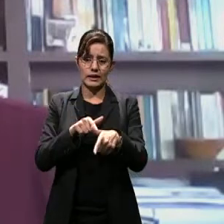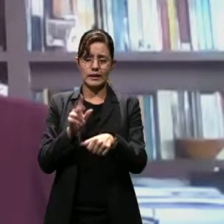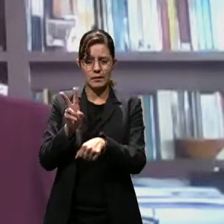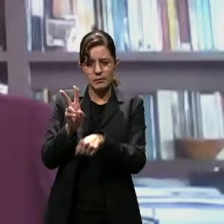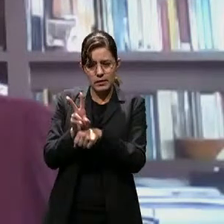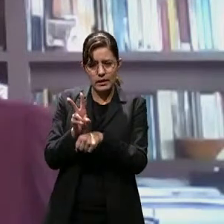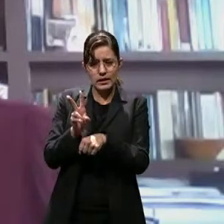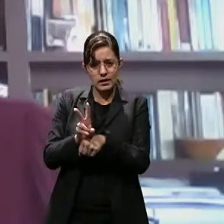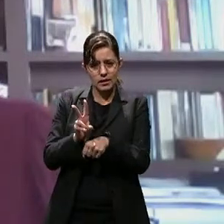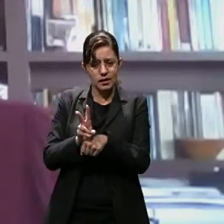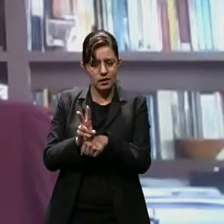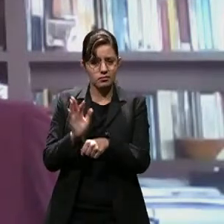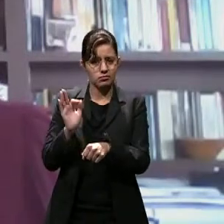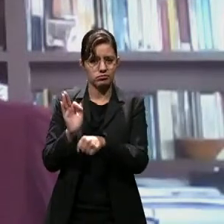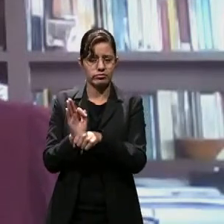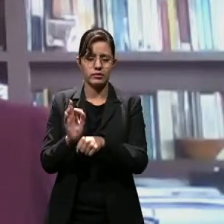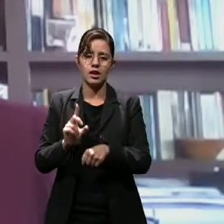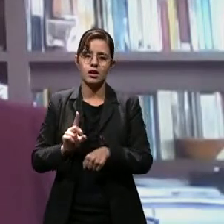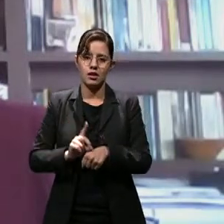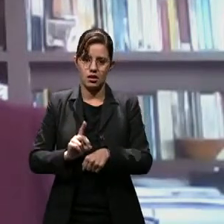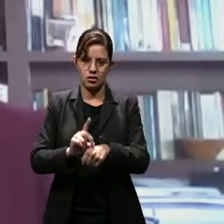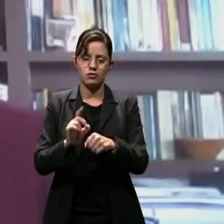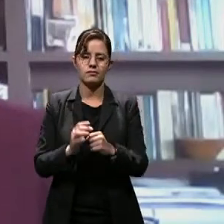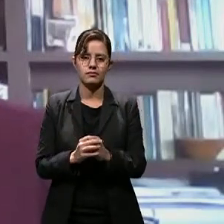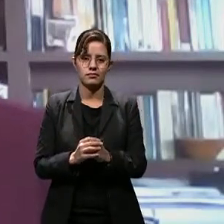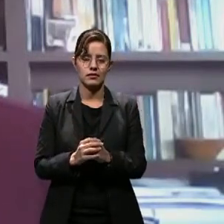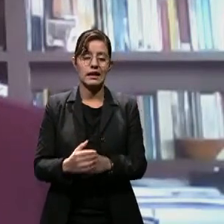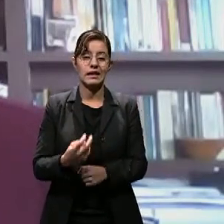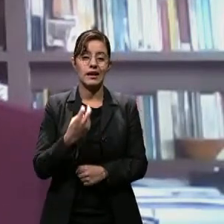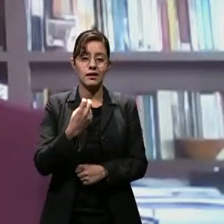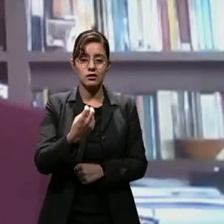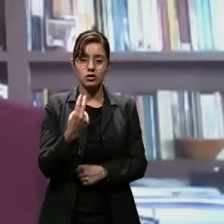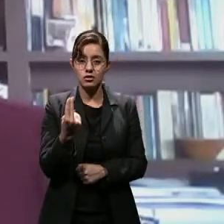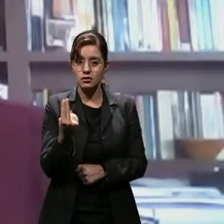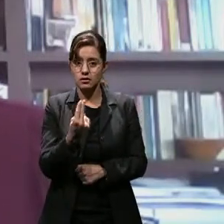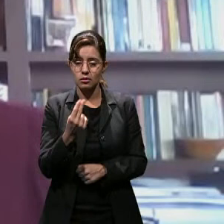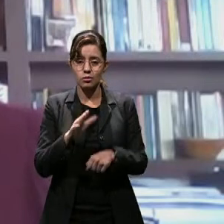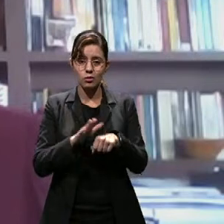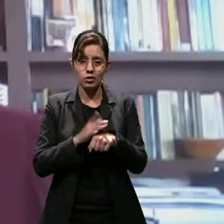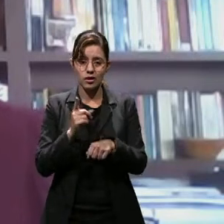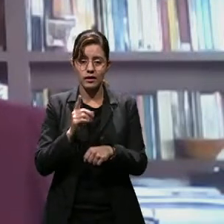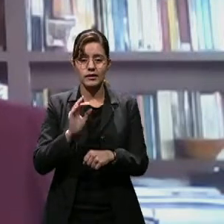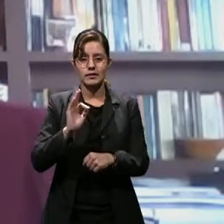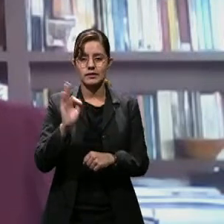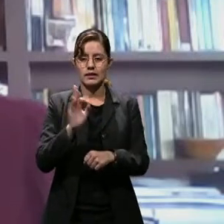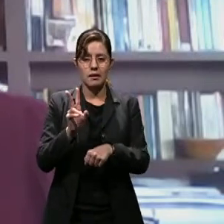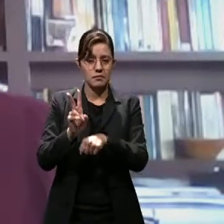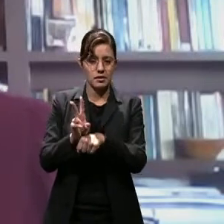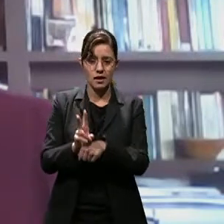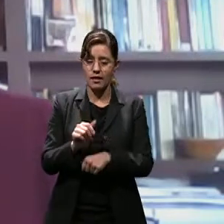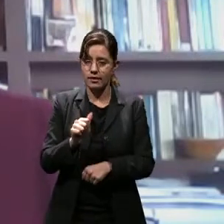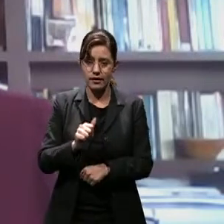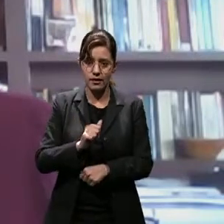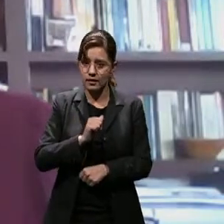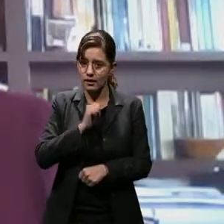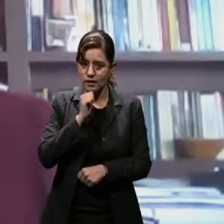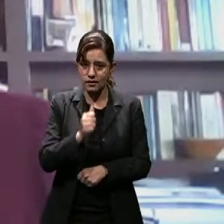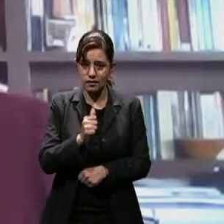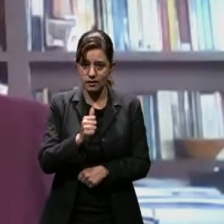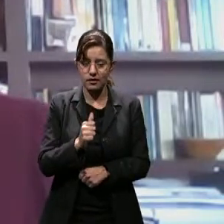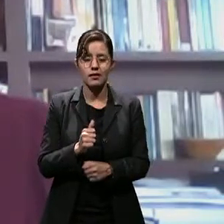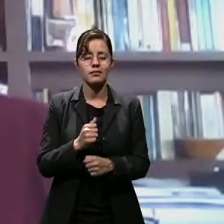have to have surveillance and continue working on it, because without this, we wouldn't be able to explain that the